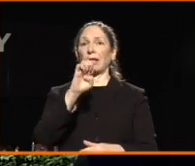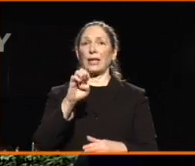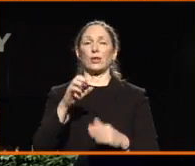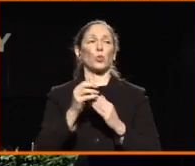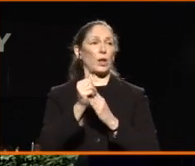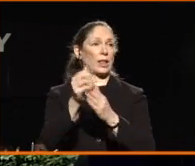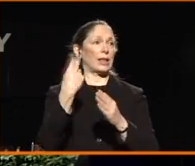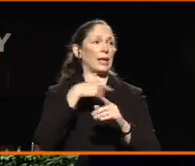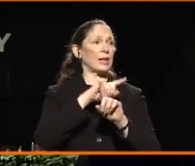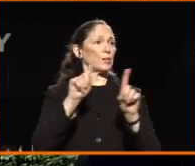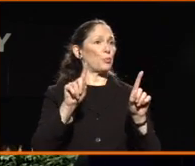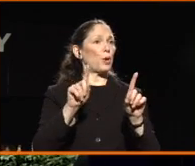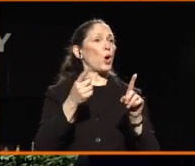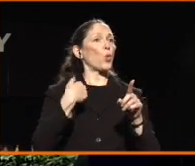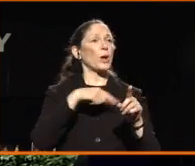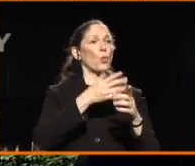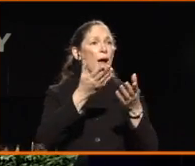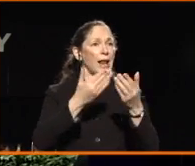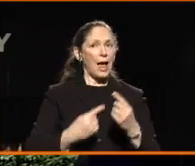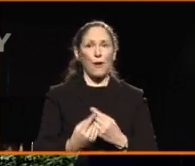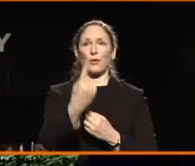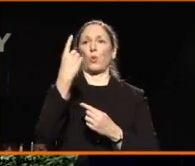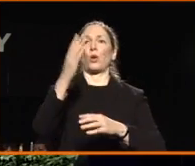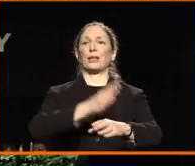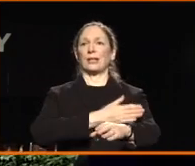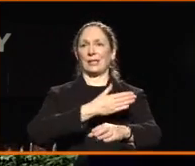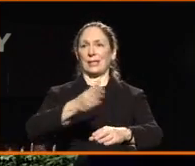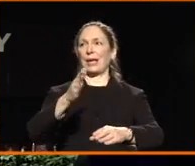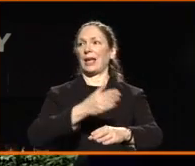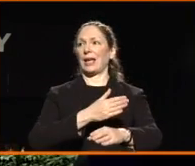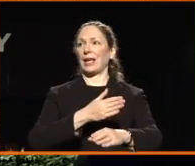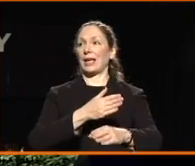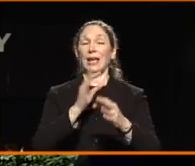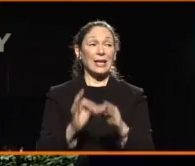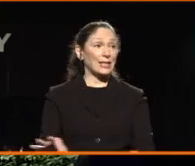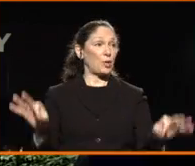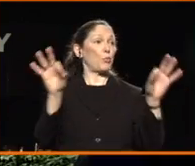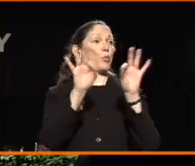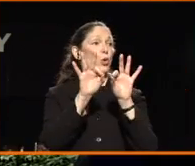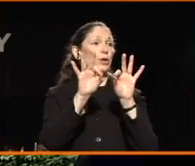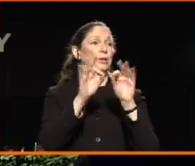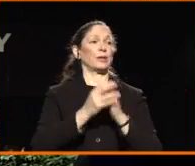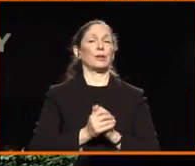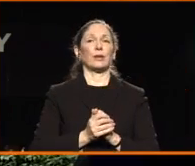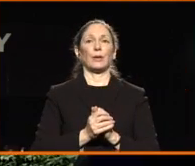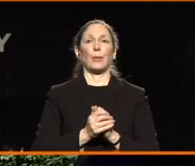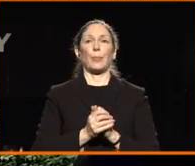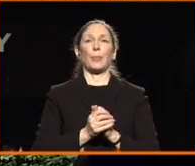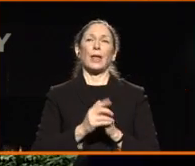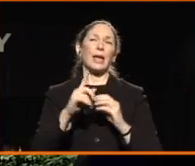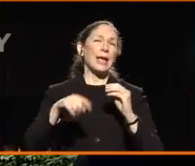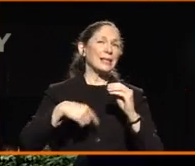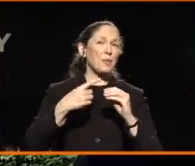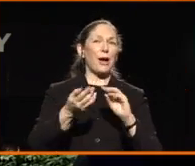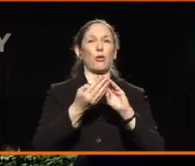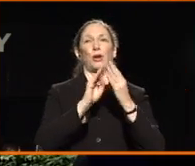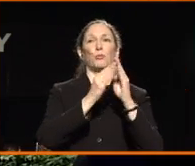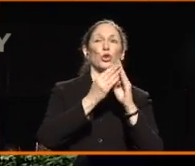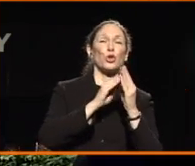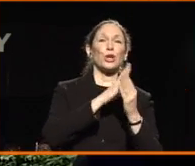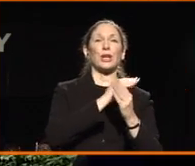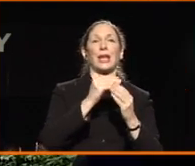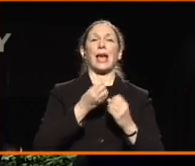us, but we want everyone to sing. It's important. It's about community